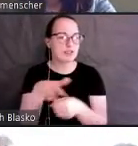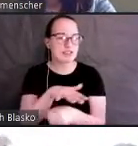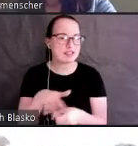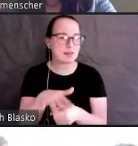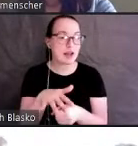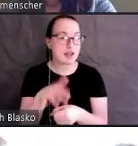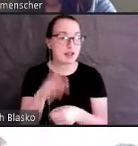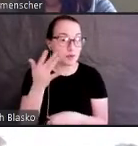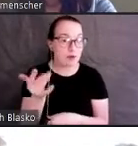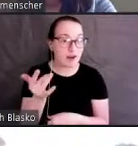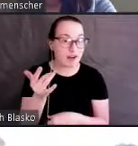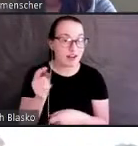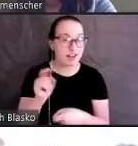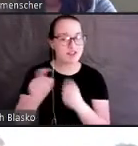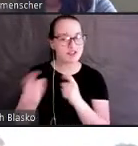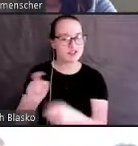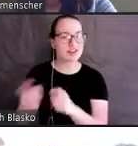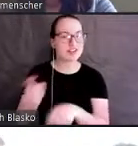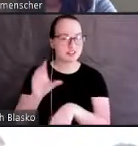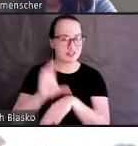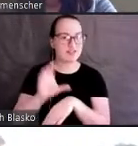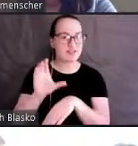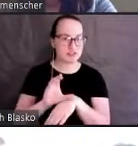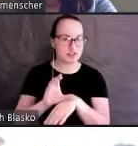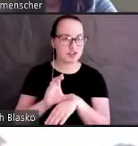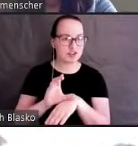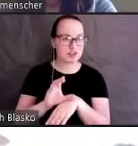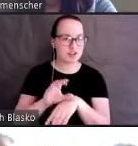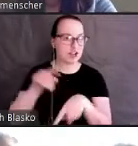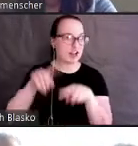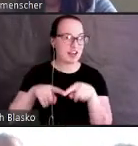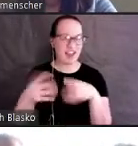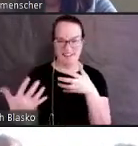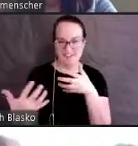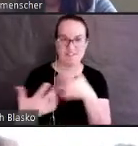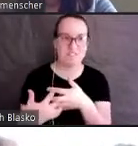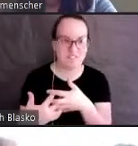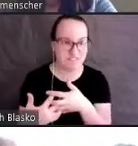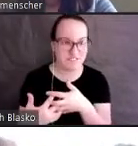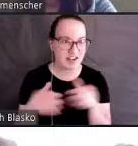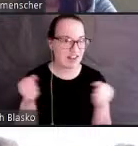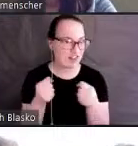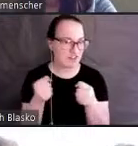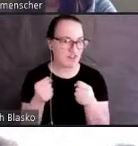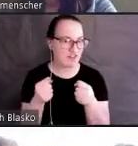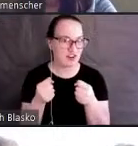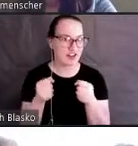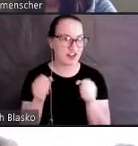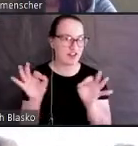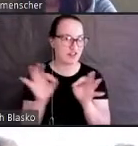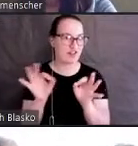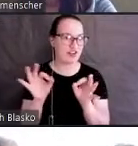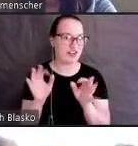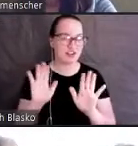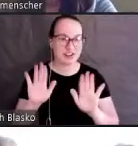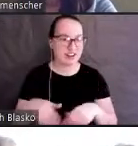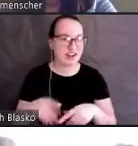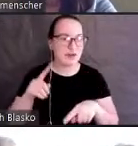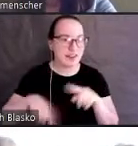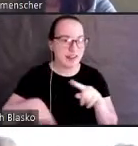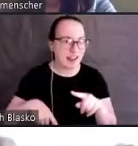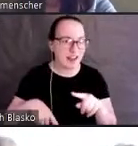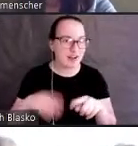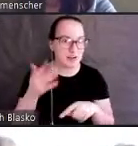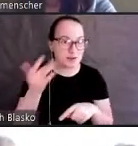church. We just can't fit it into the fridge. We just can't fit it into the freezer. We just can't fit it